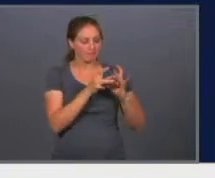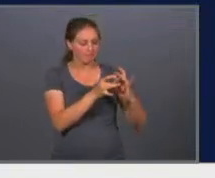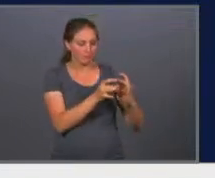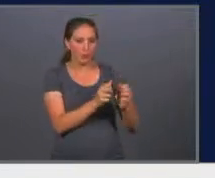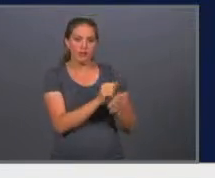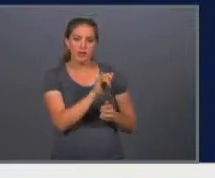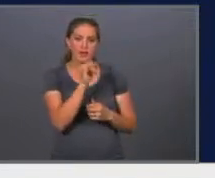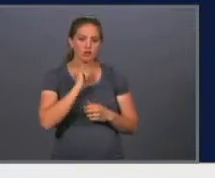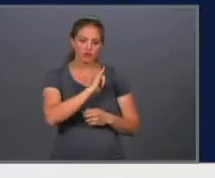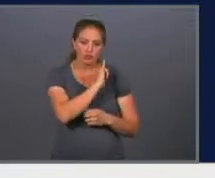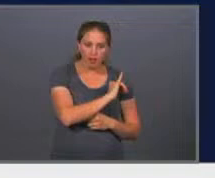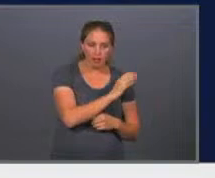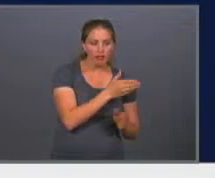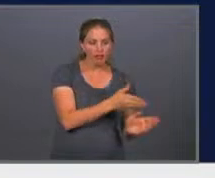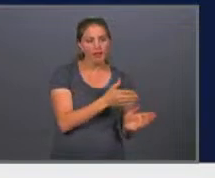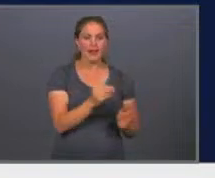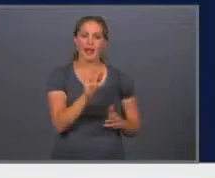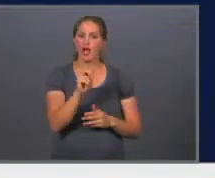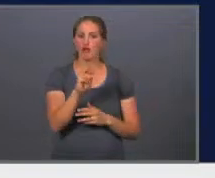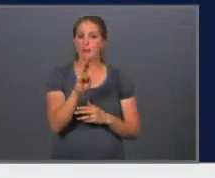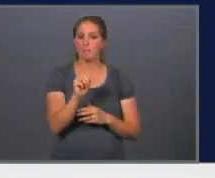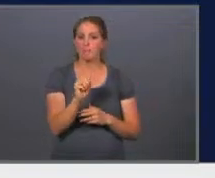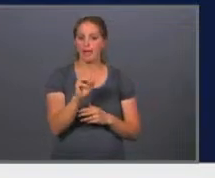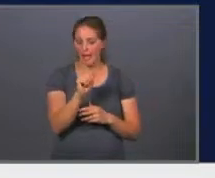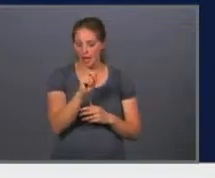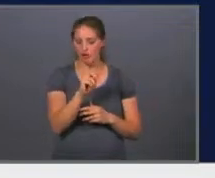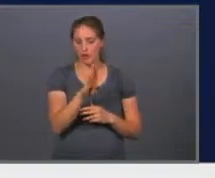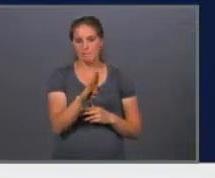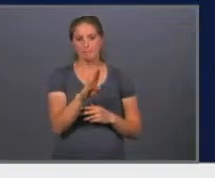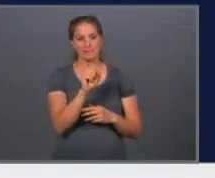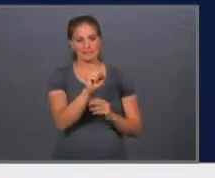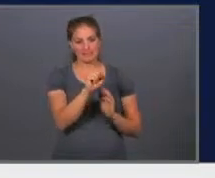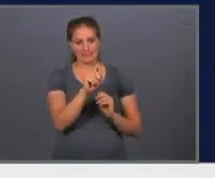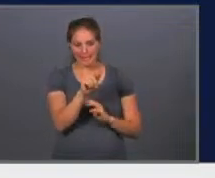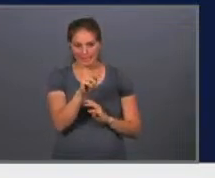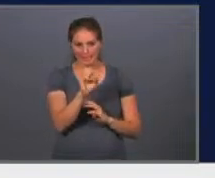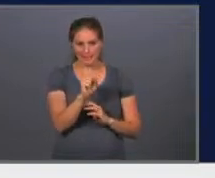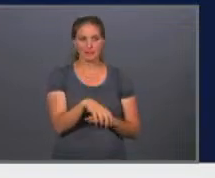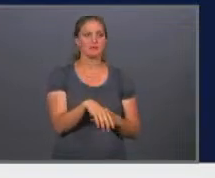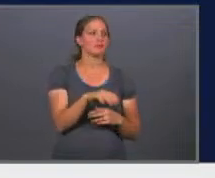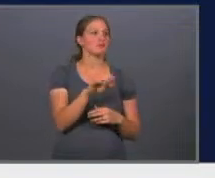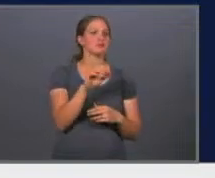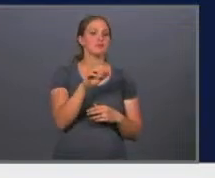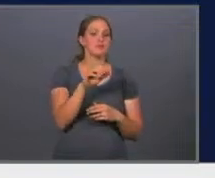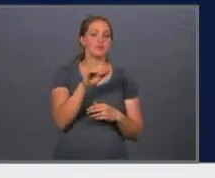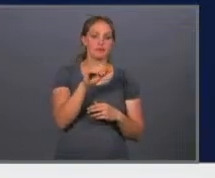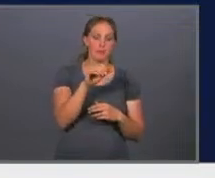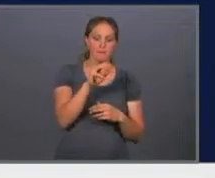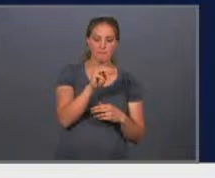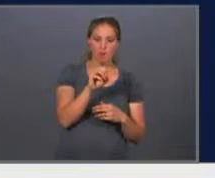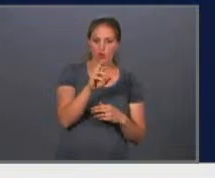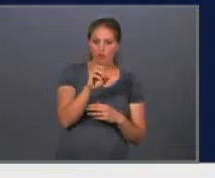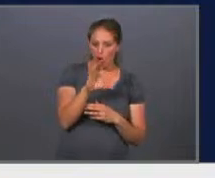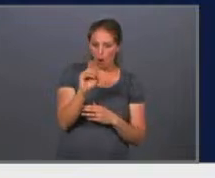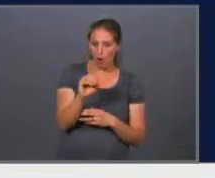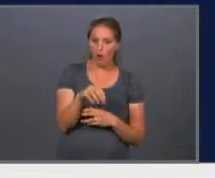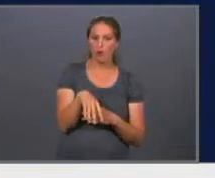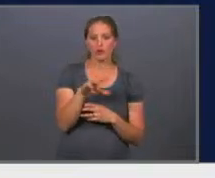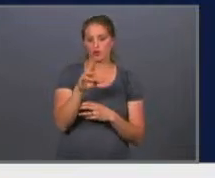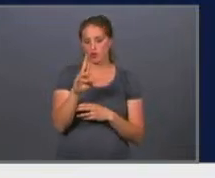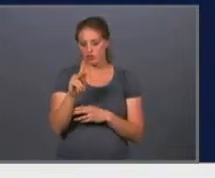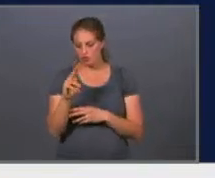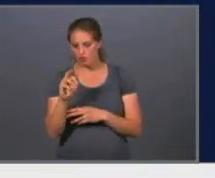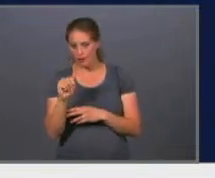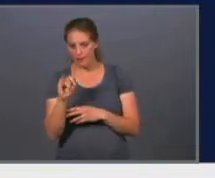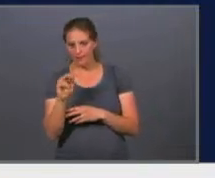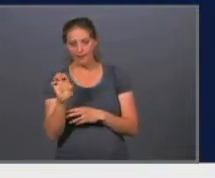Israel and Arab states. Right now, UAE, Bahrain, Morocco, that is growing.